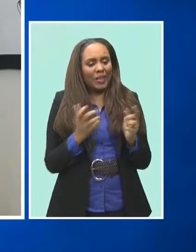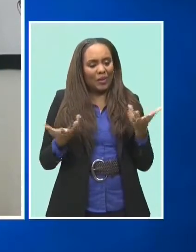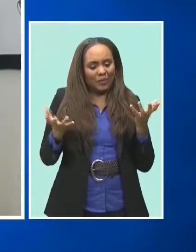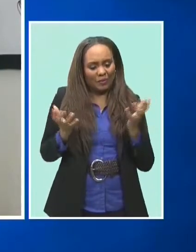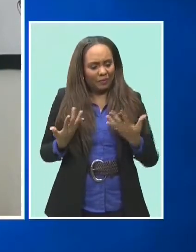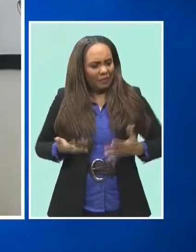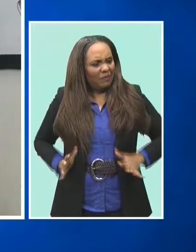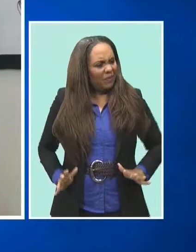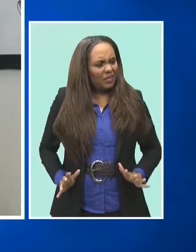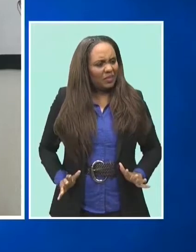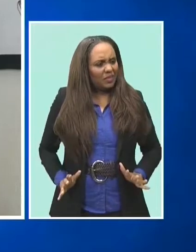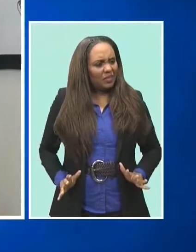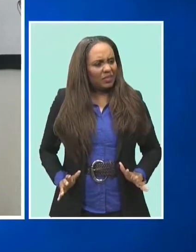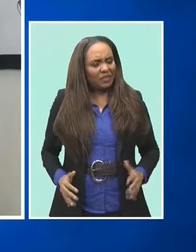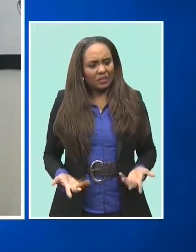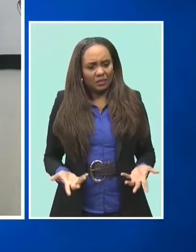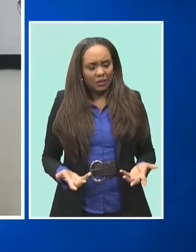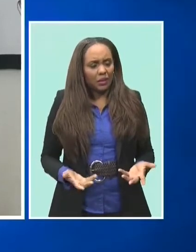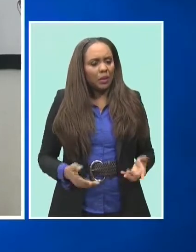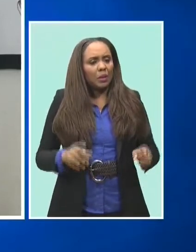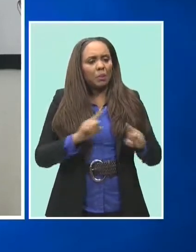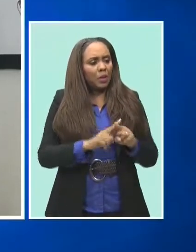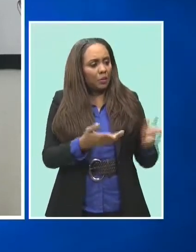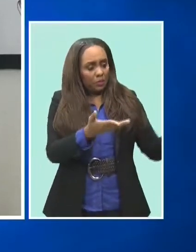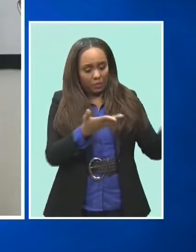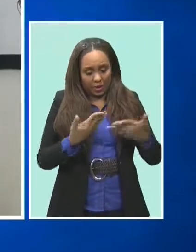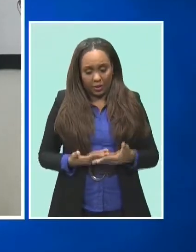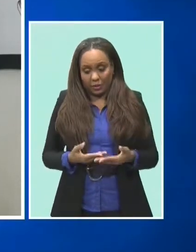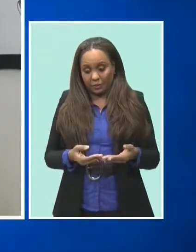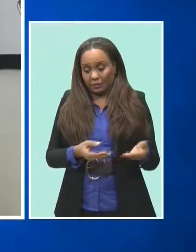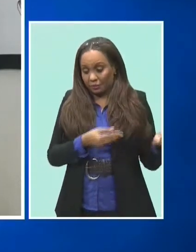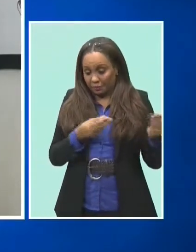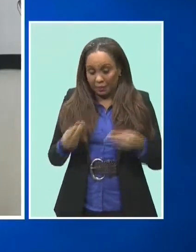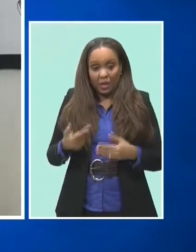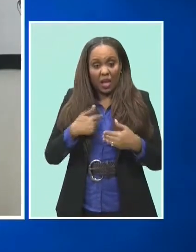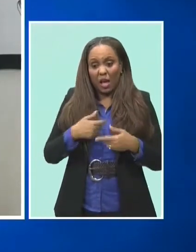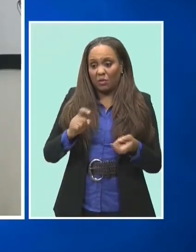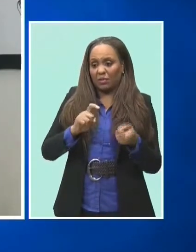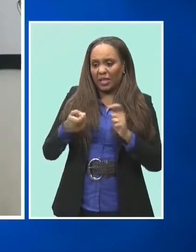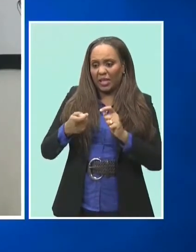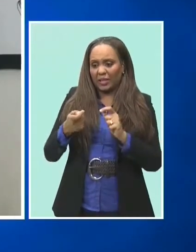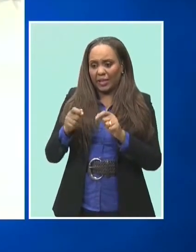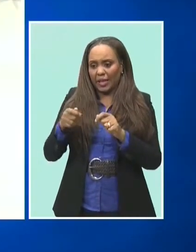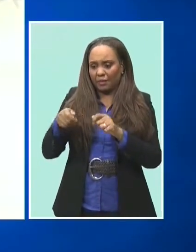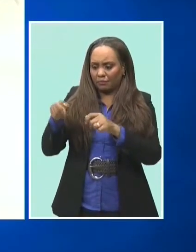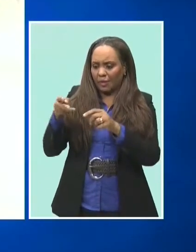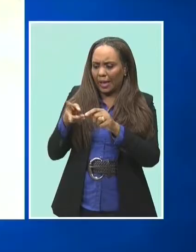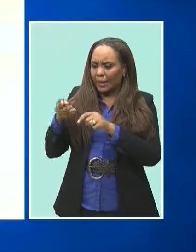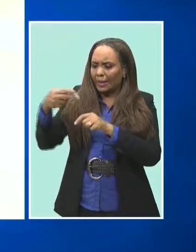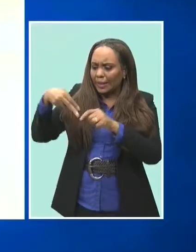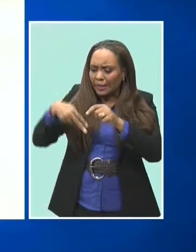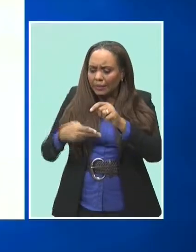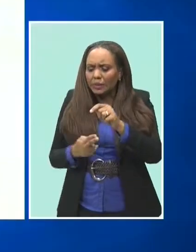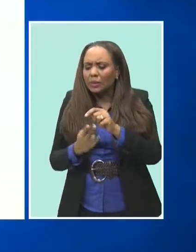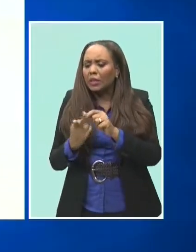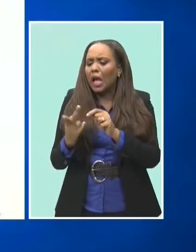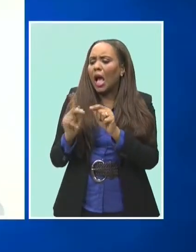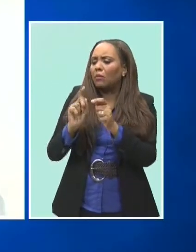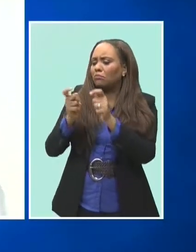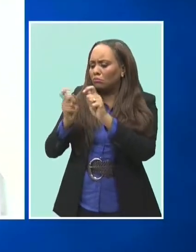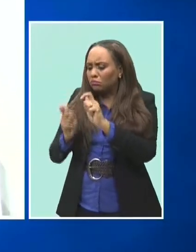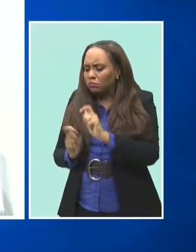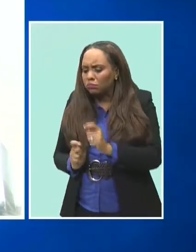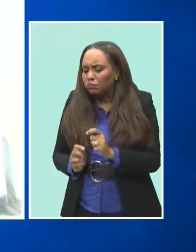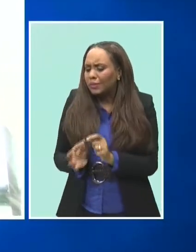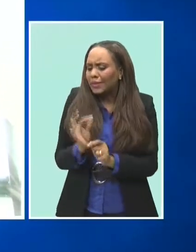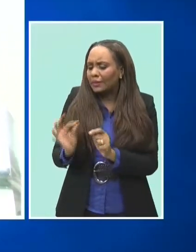have it restyled into a whole new piece. And the thing about that that's really great is that it's a totally original piece, so nobody's going to have that. Ms. Baird